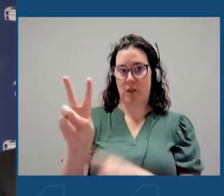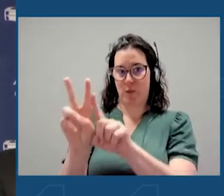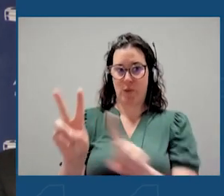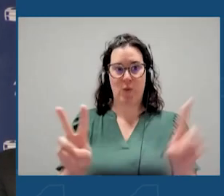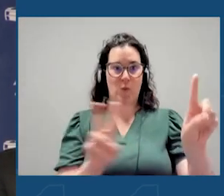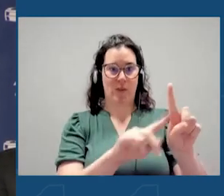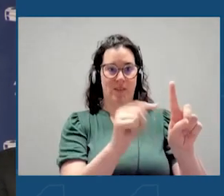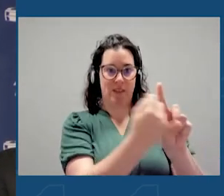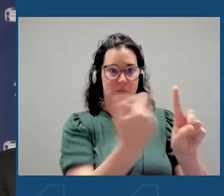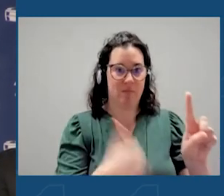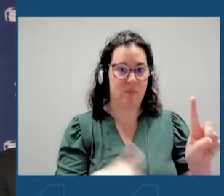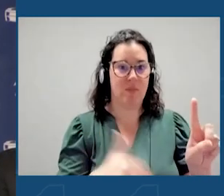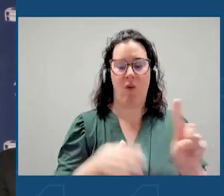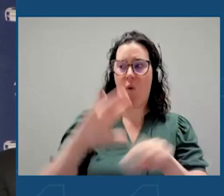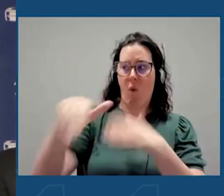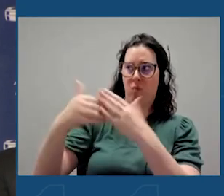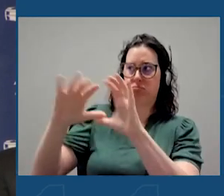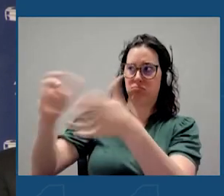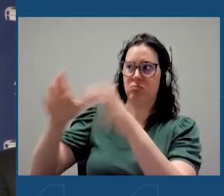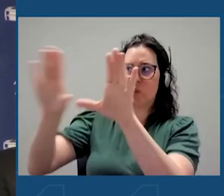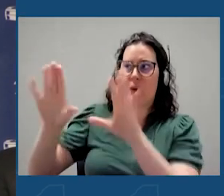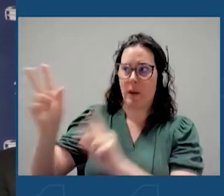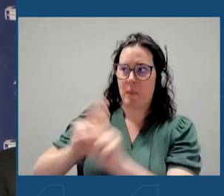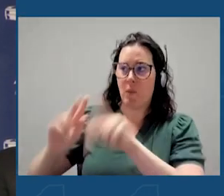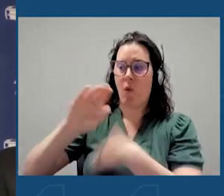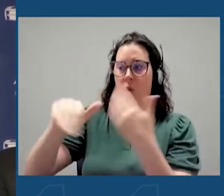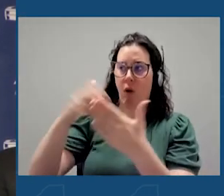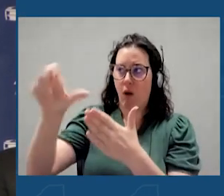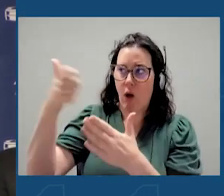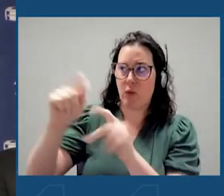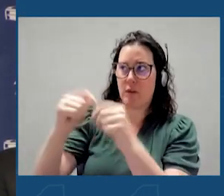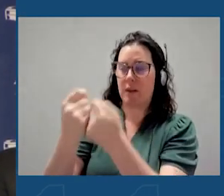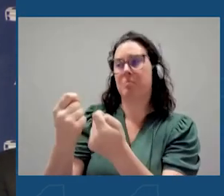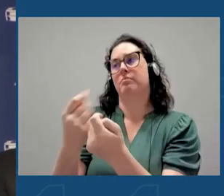of our fellow organizations for their support in getting us here today.